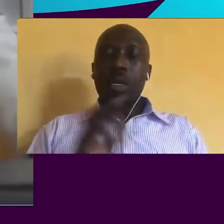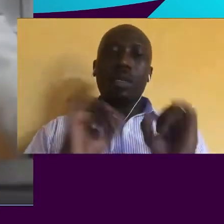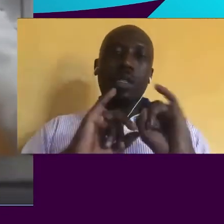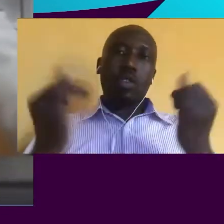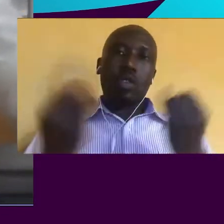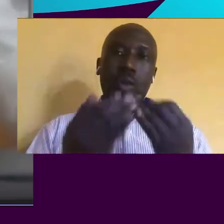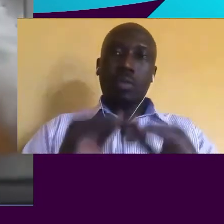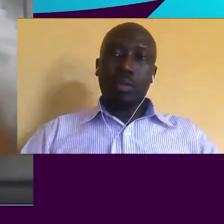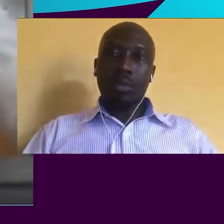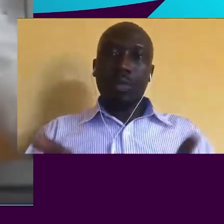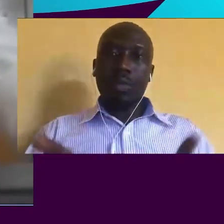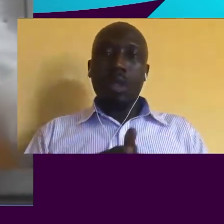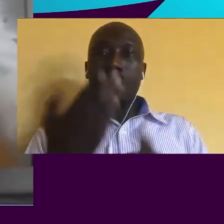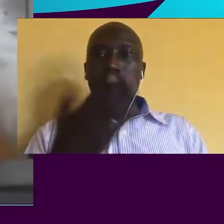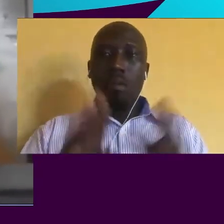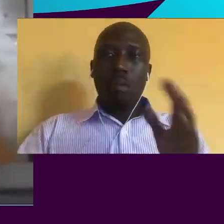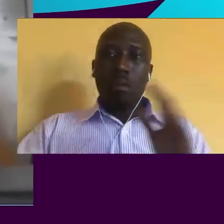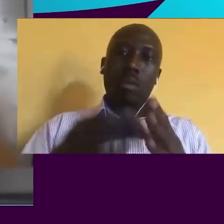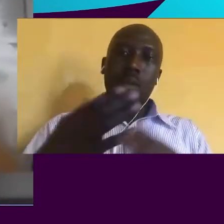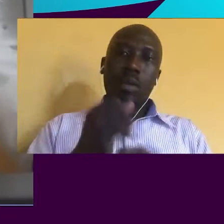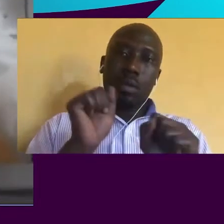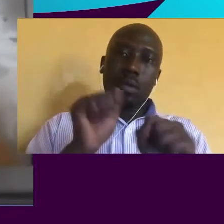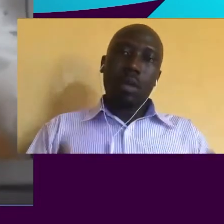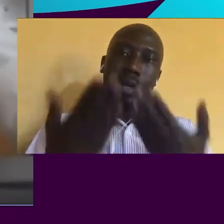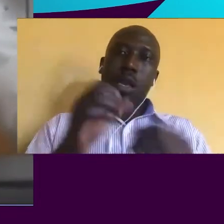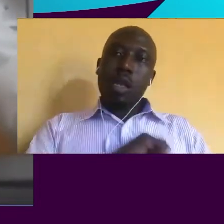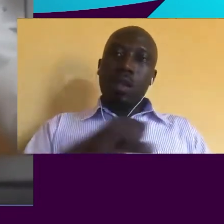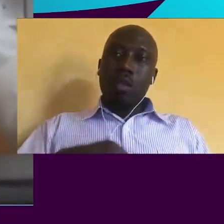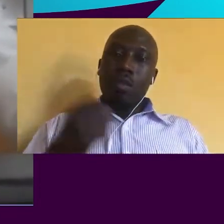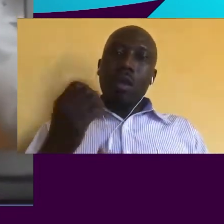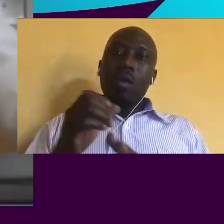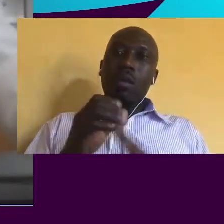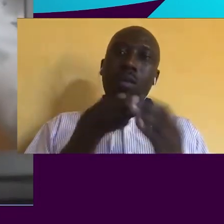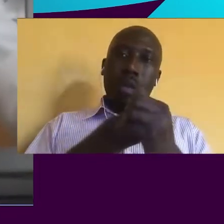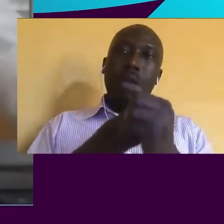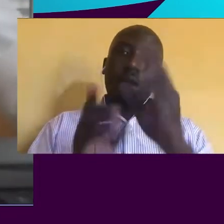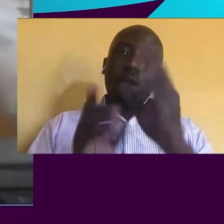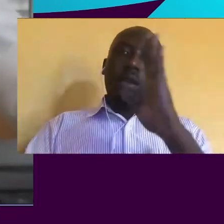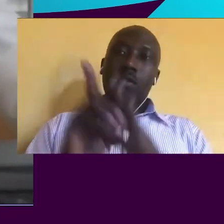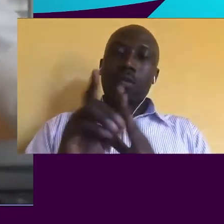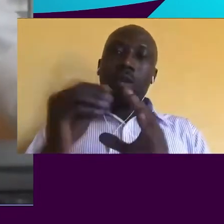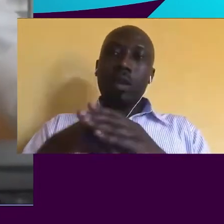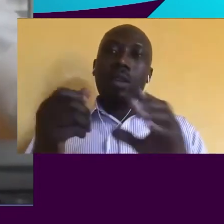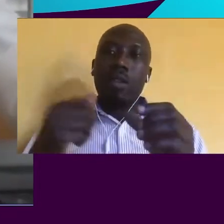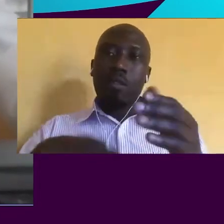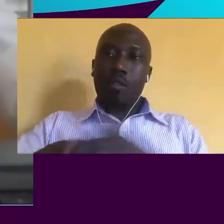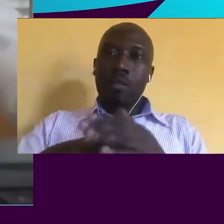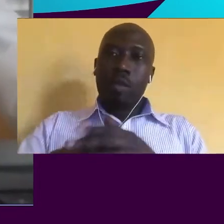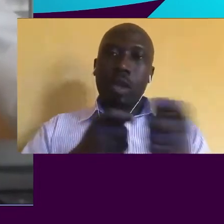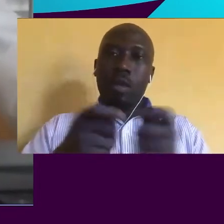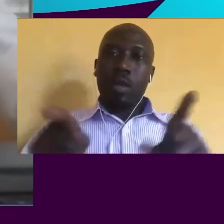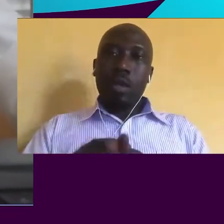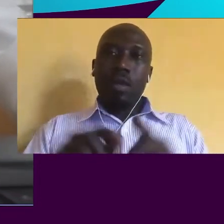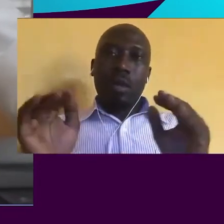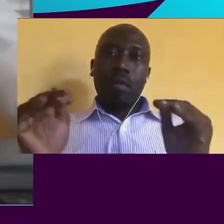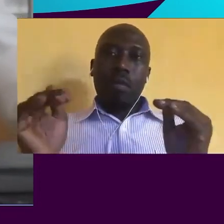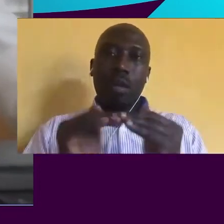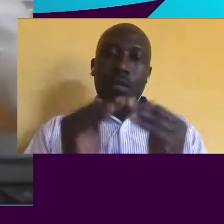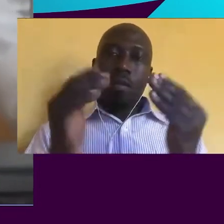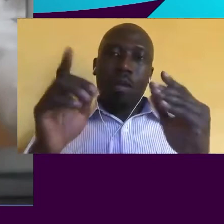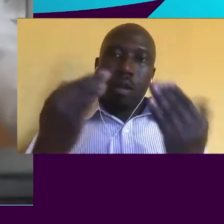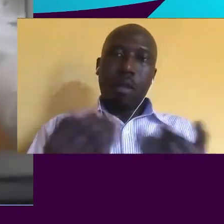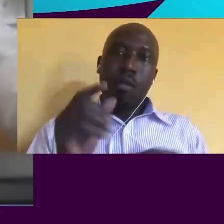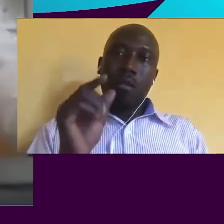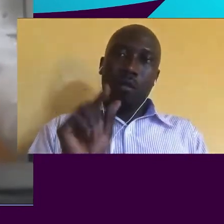Football Association should encourage women leaders involved in football administration right from that level. Now, very few women are involved